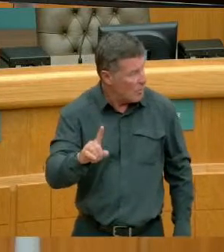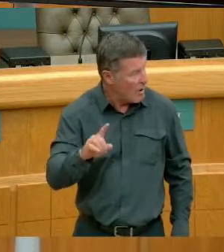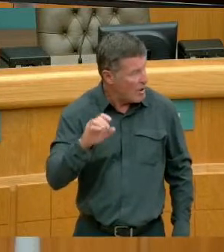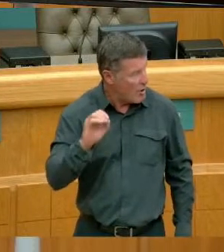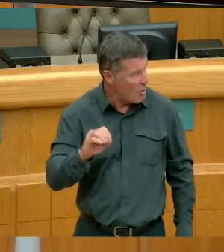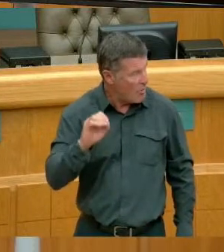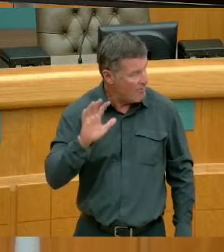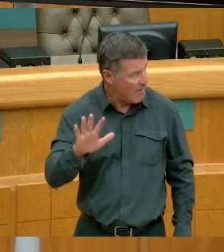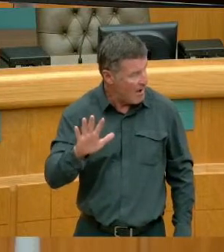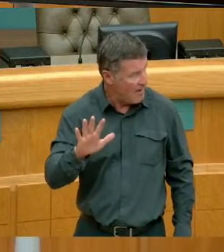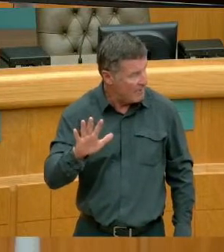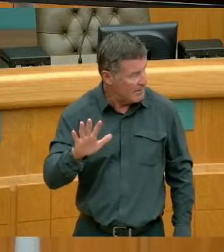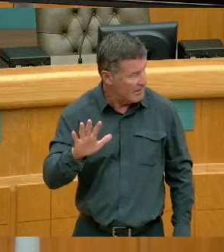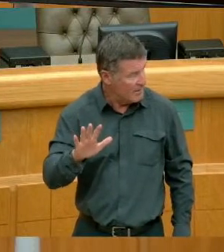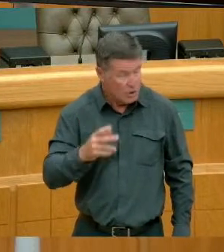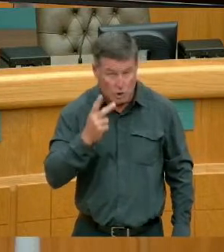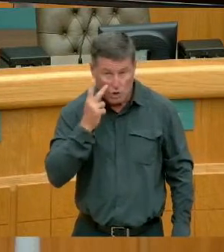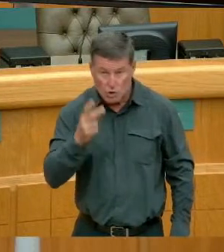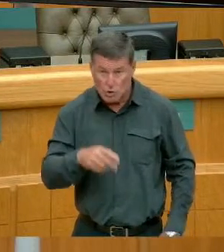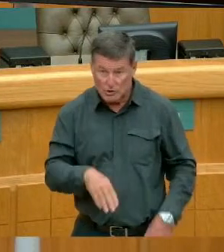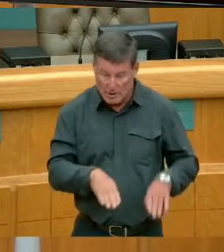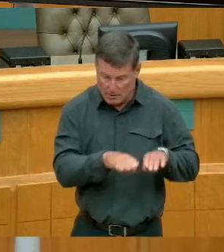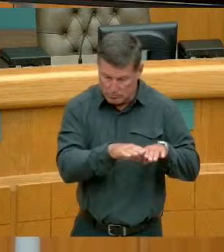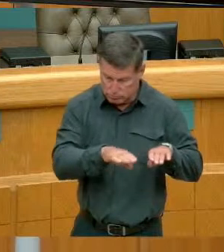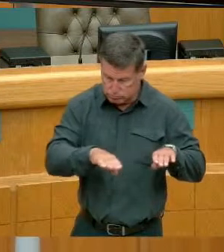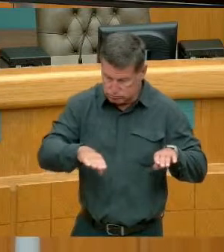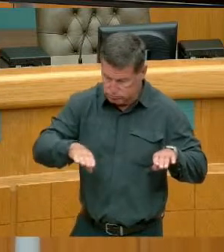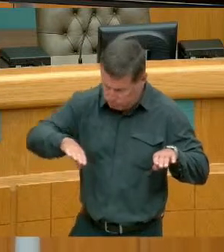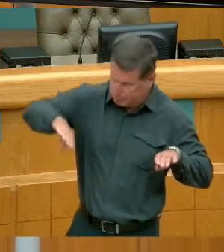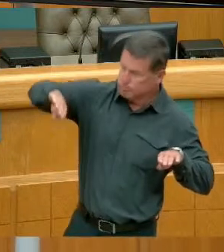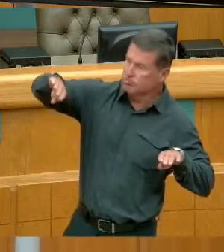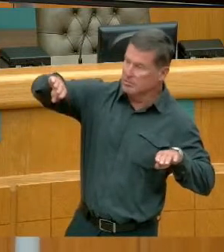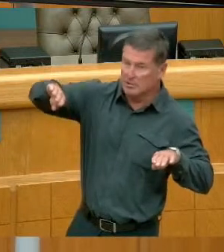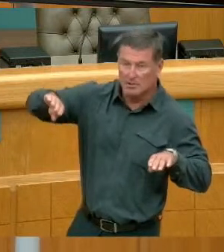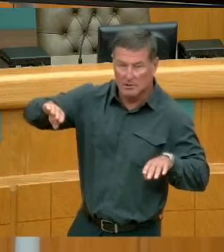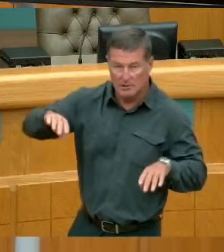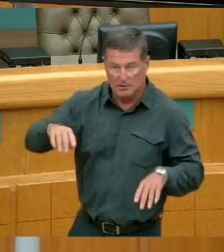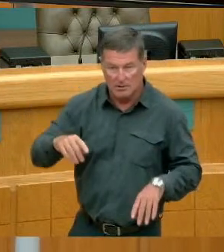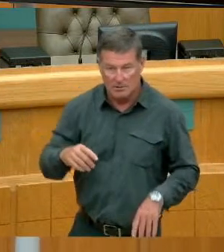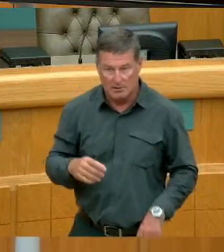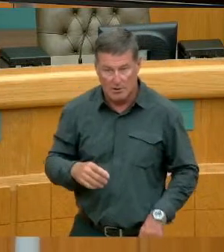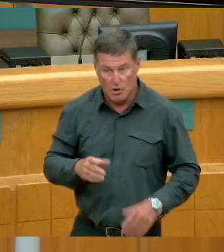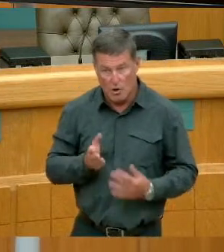in hospital settings. You can see a pretty sharp increase over time.